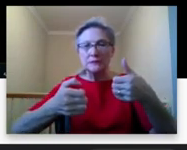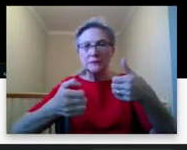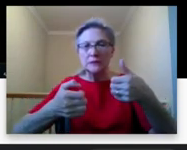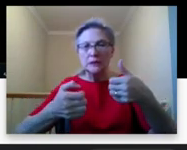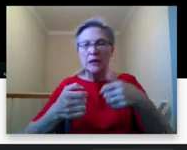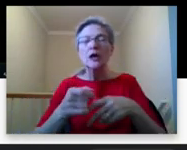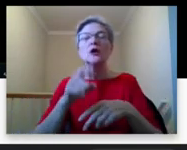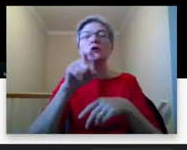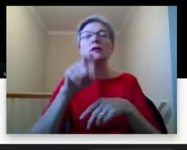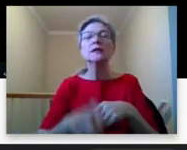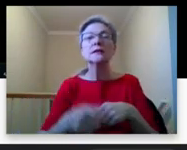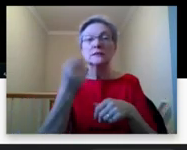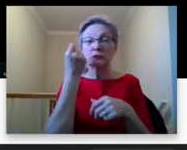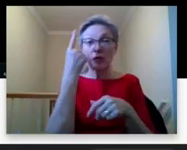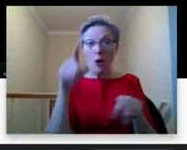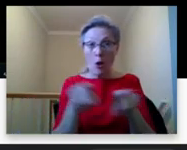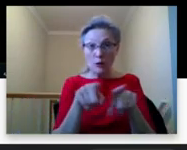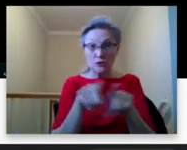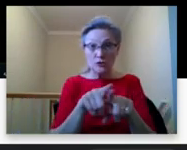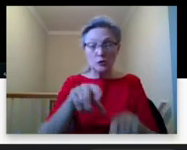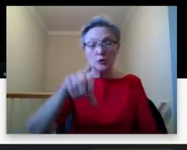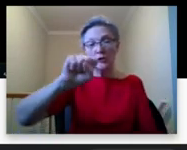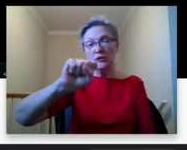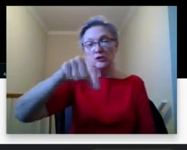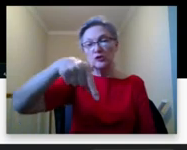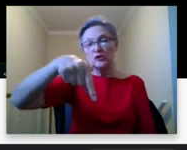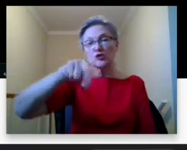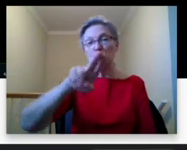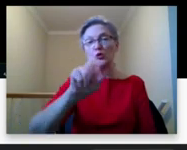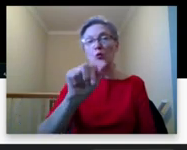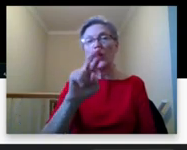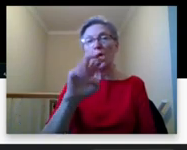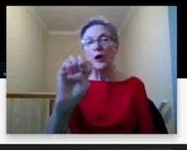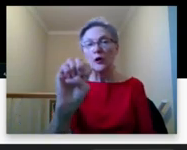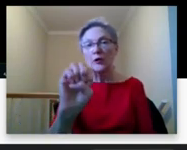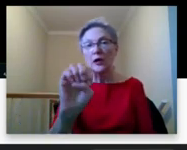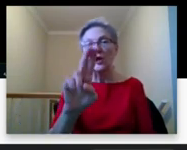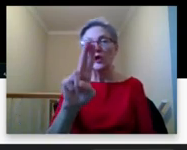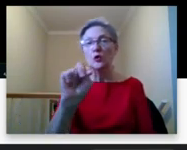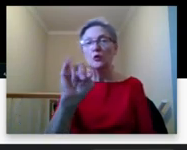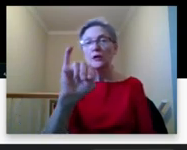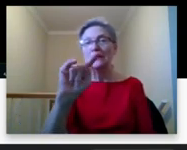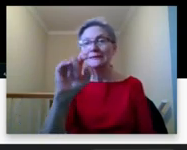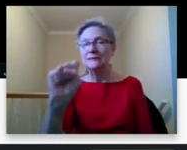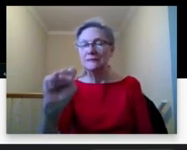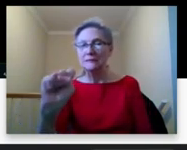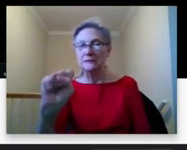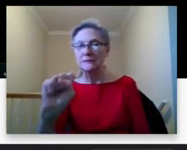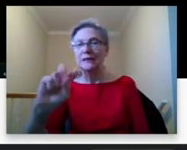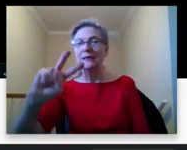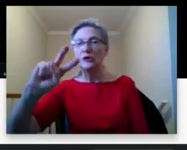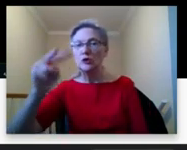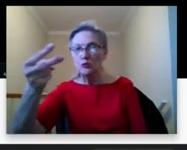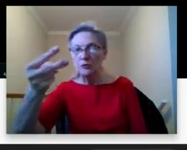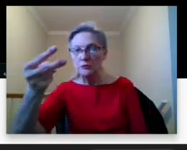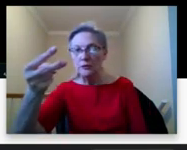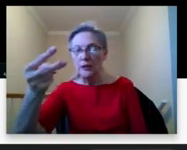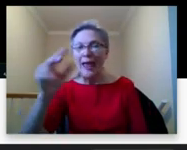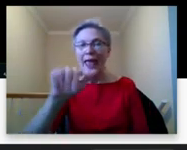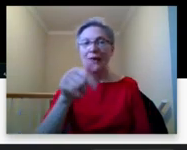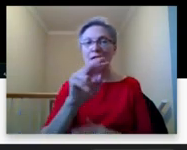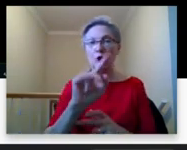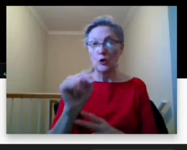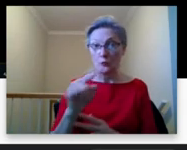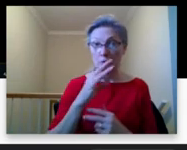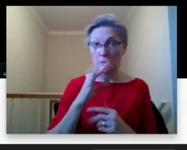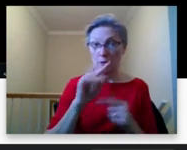square units. Okay? Square units is any unit that we're talking